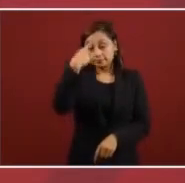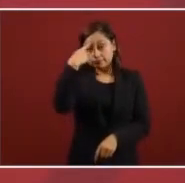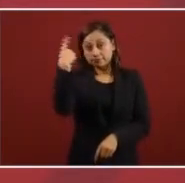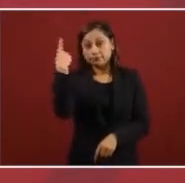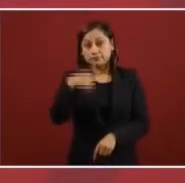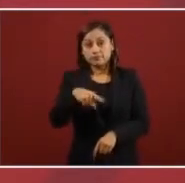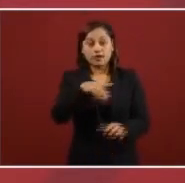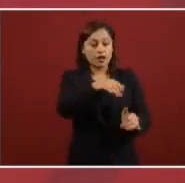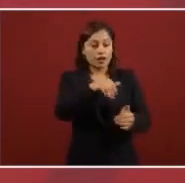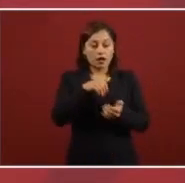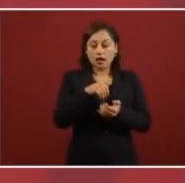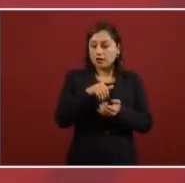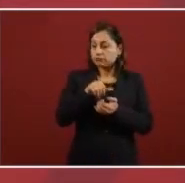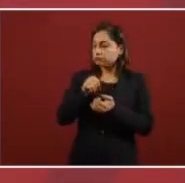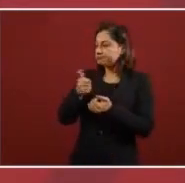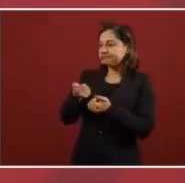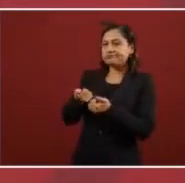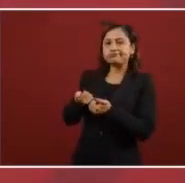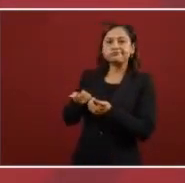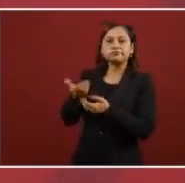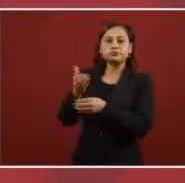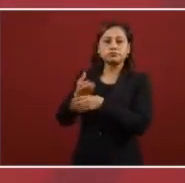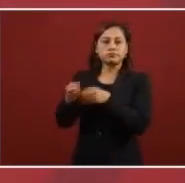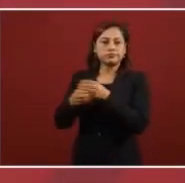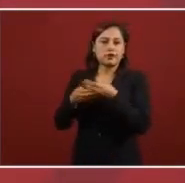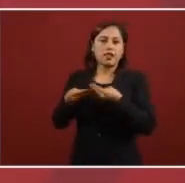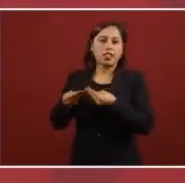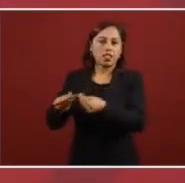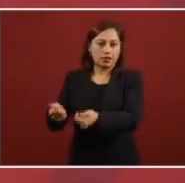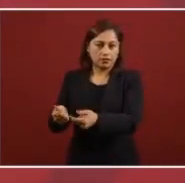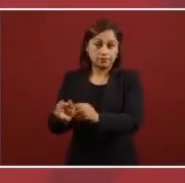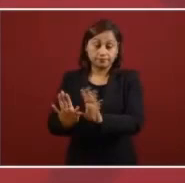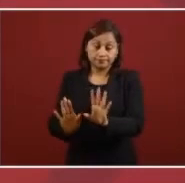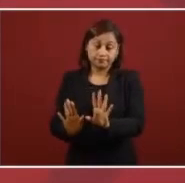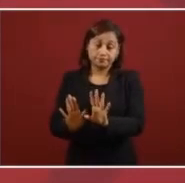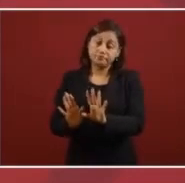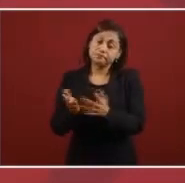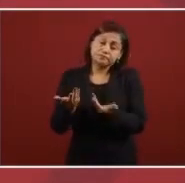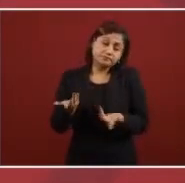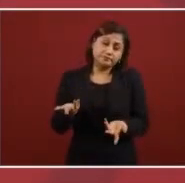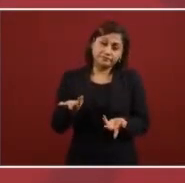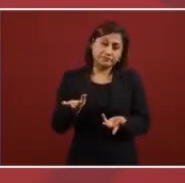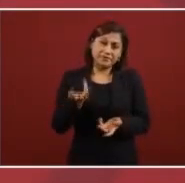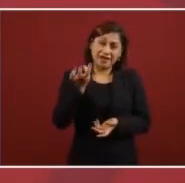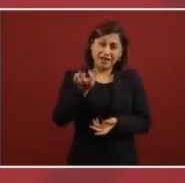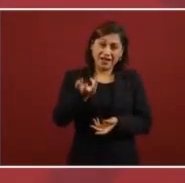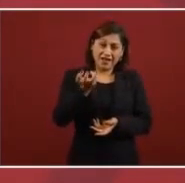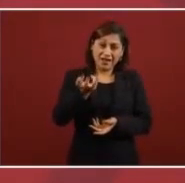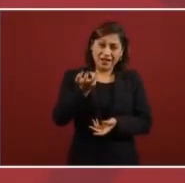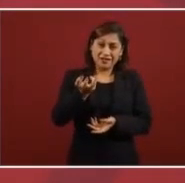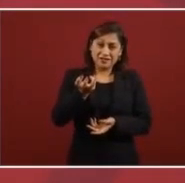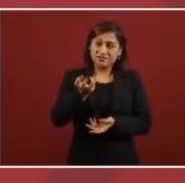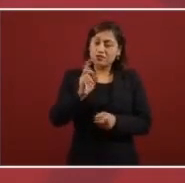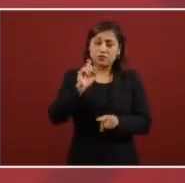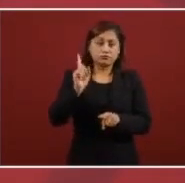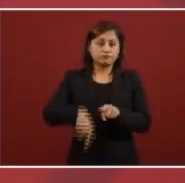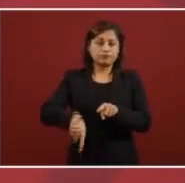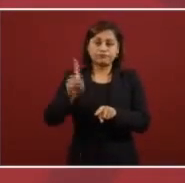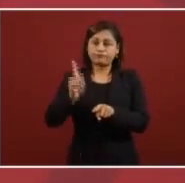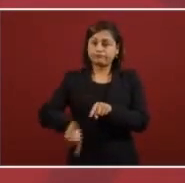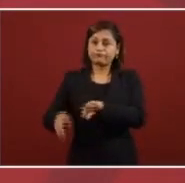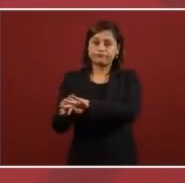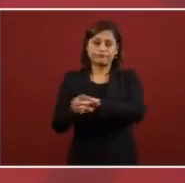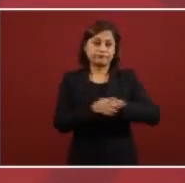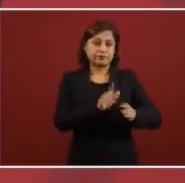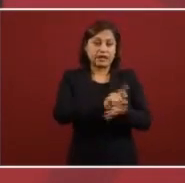for other things, other ends. And so all of that is